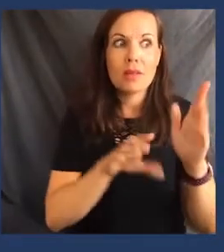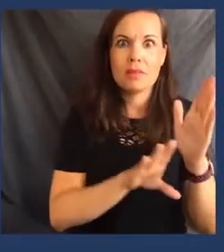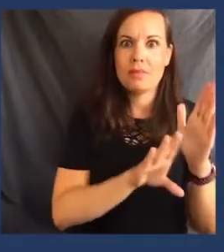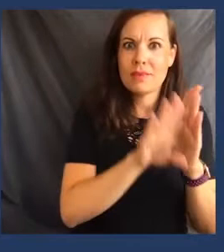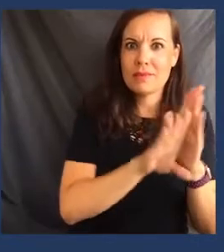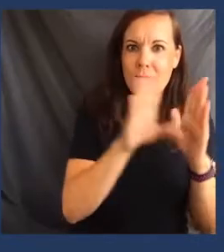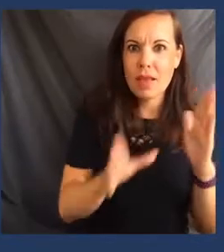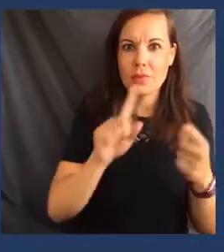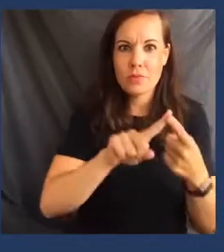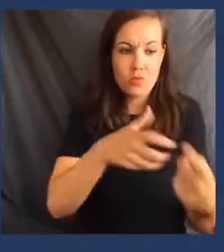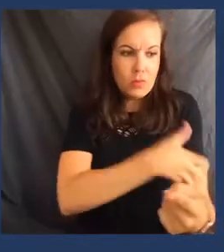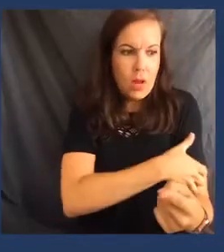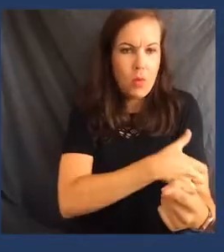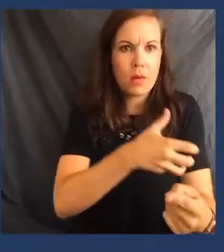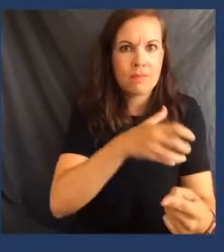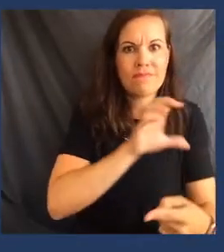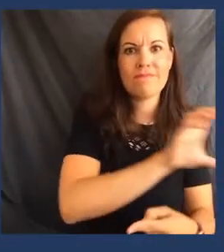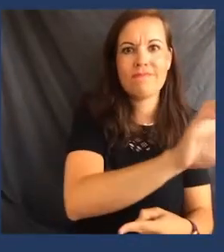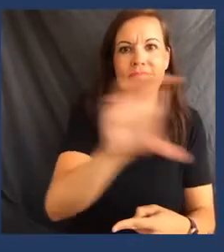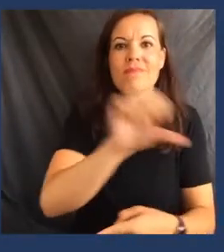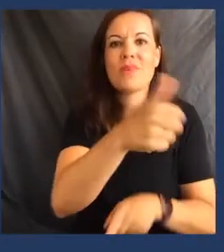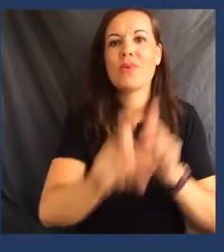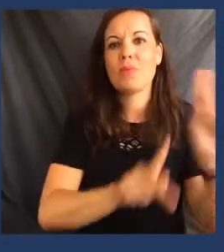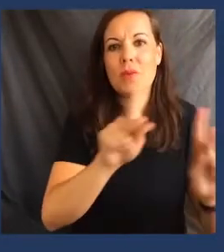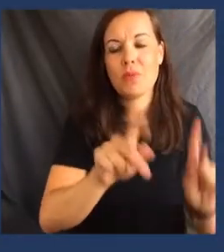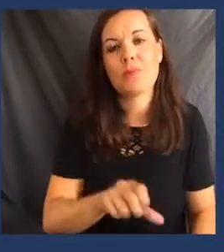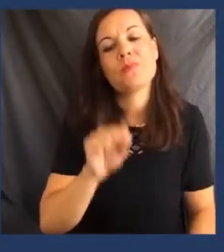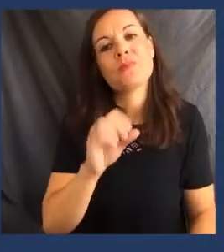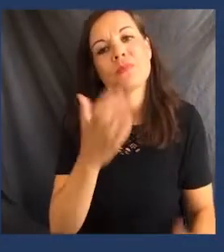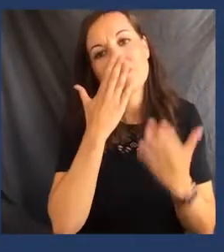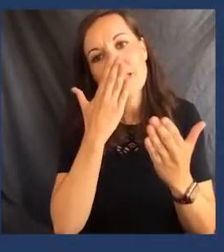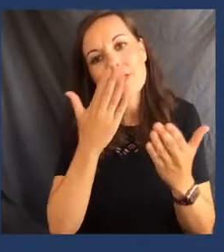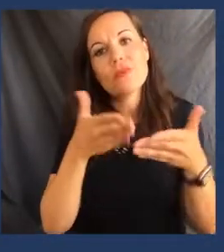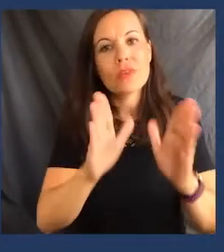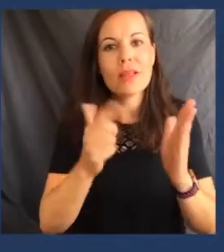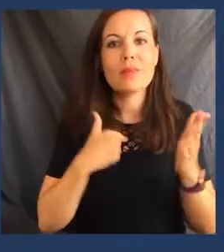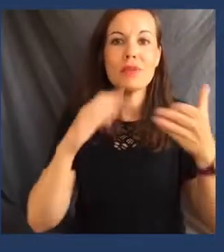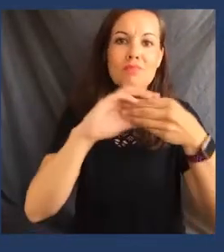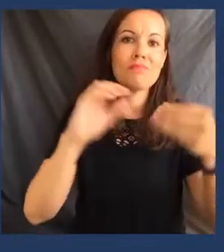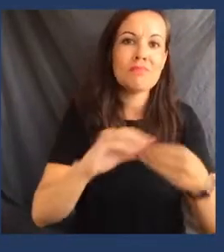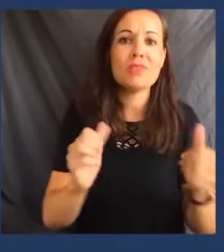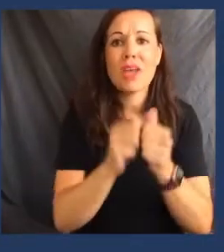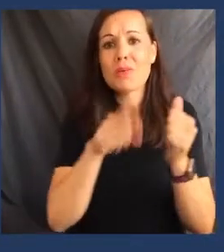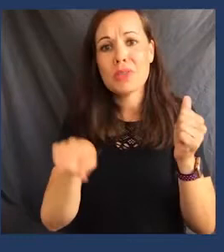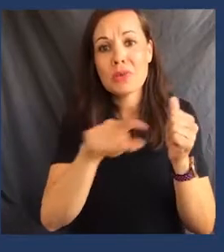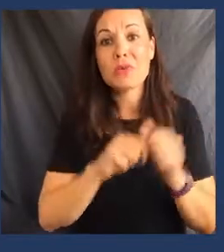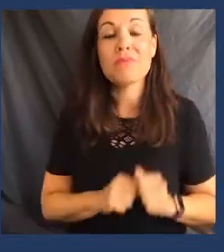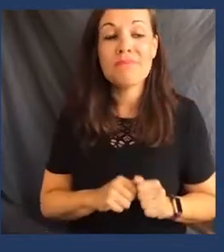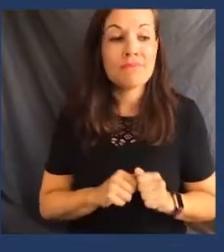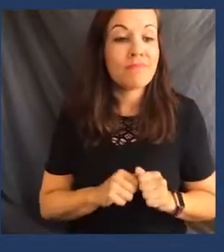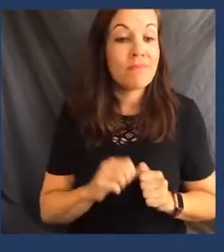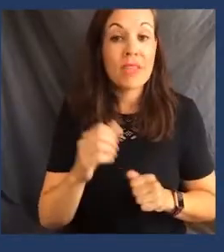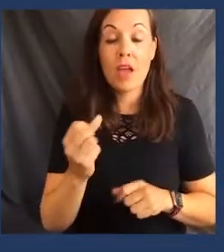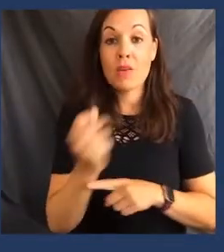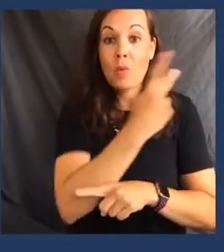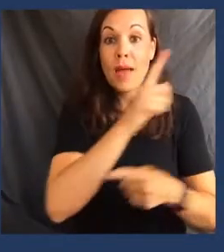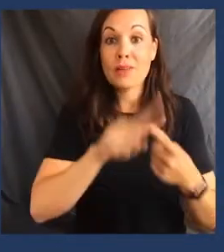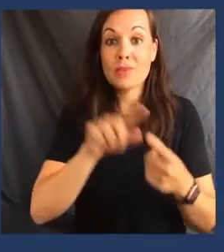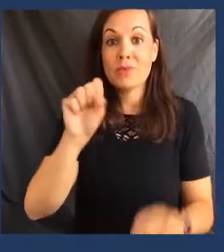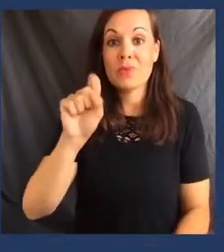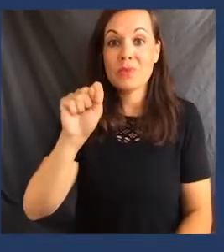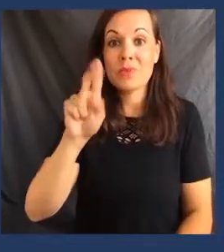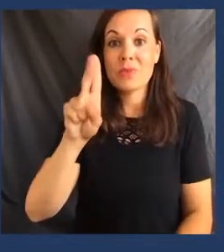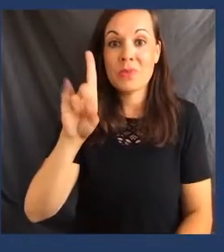to empower other people. Thank you so much for letting me just chat with you for a little while, and I'll cut back to our friends at the